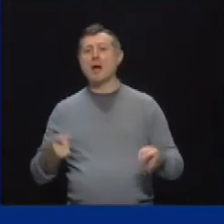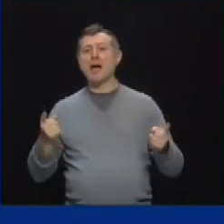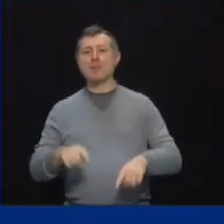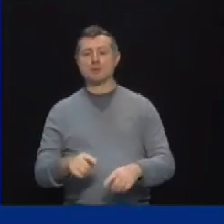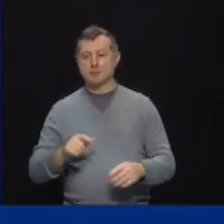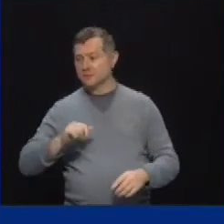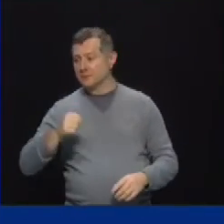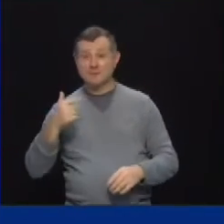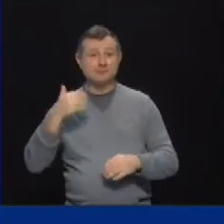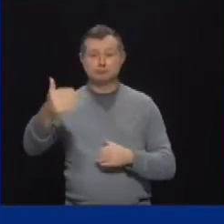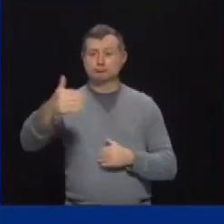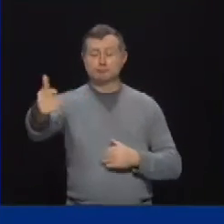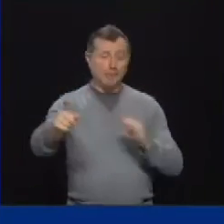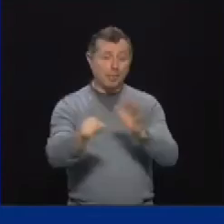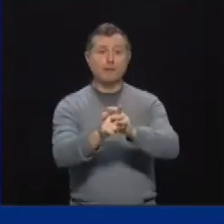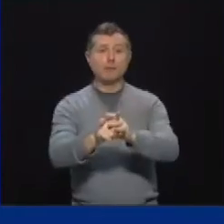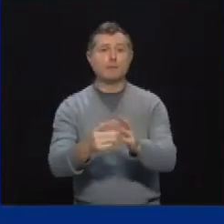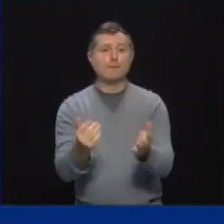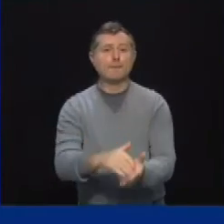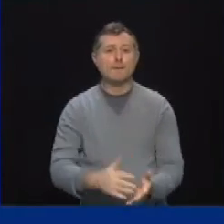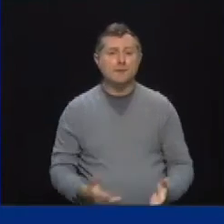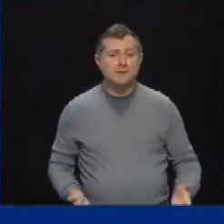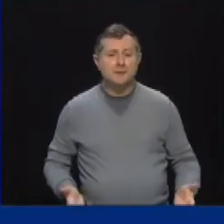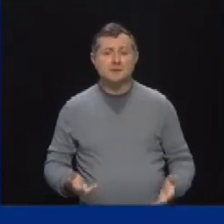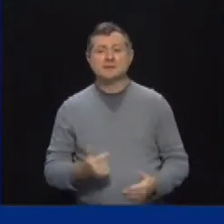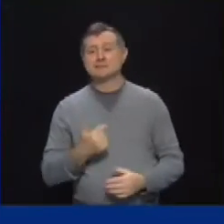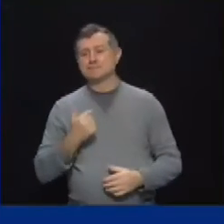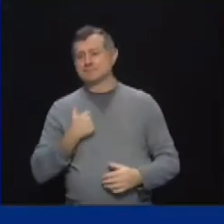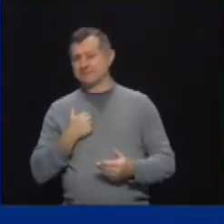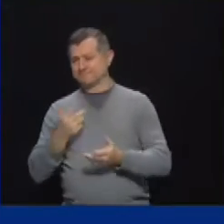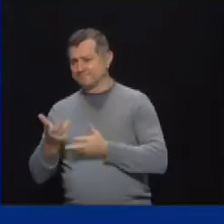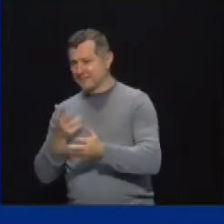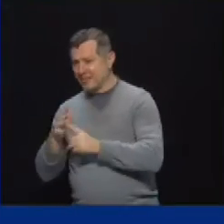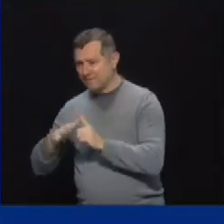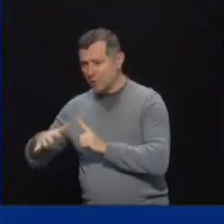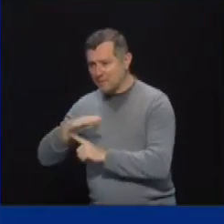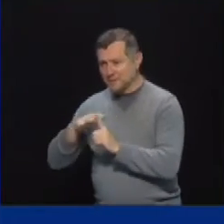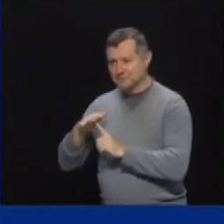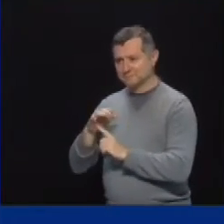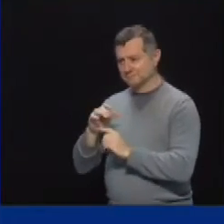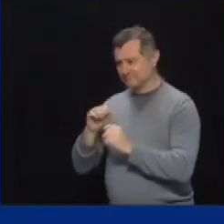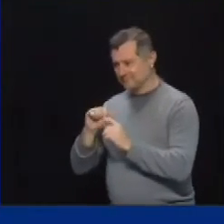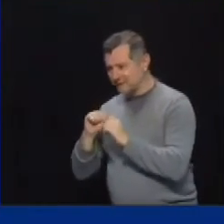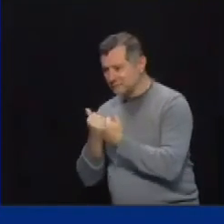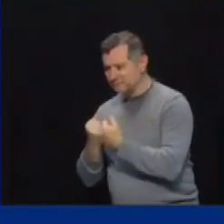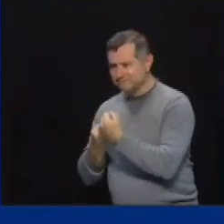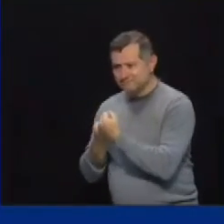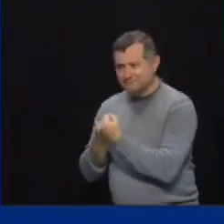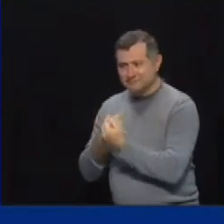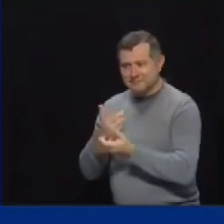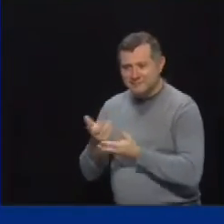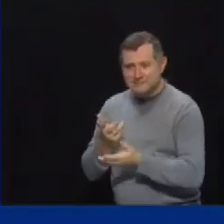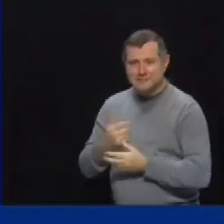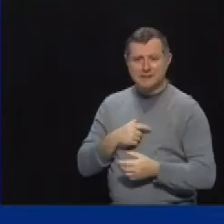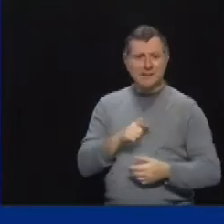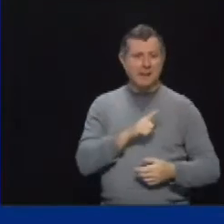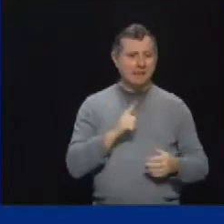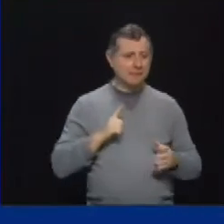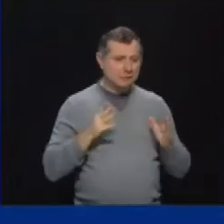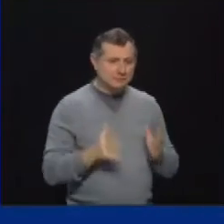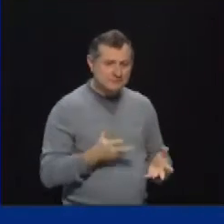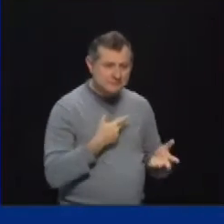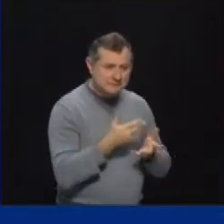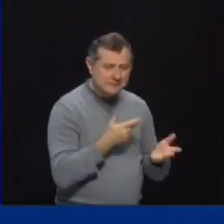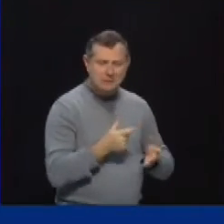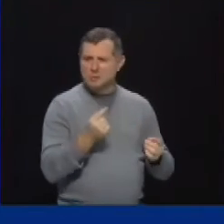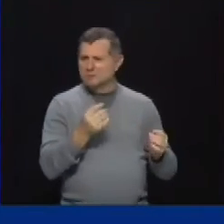working with my environmental team, talking to the legislators about their plans, and working ultimately with Congress in